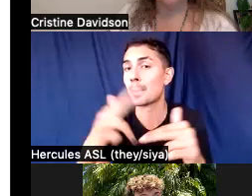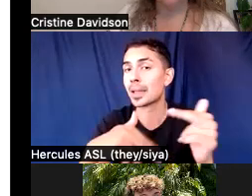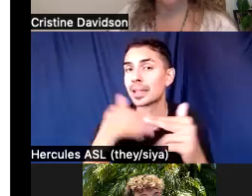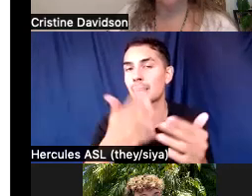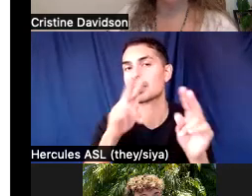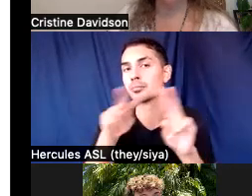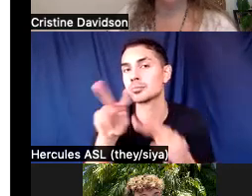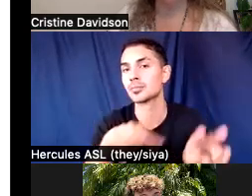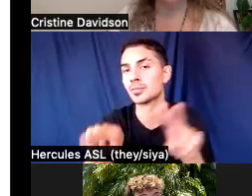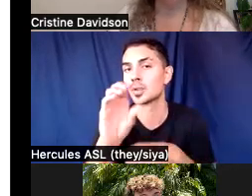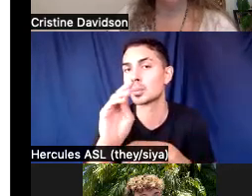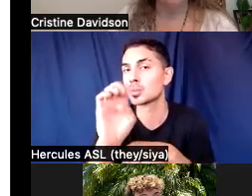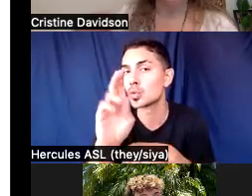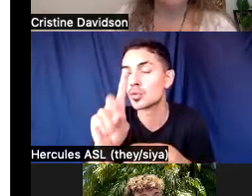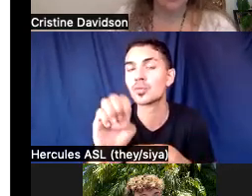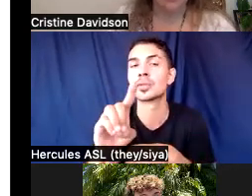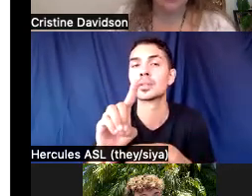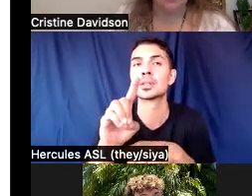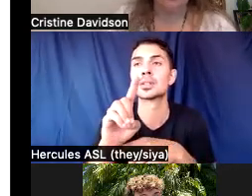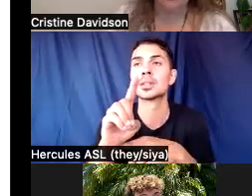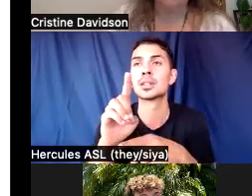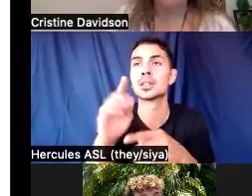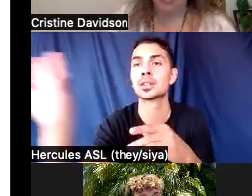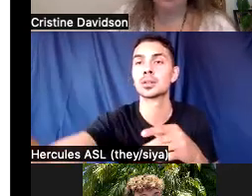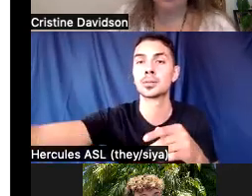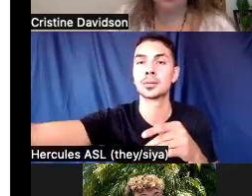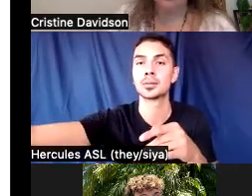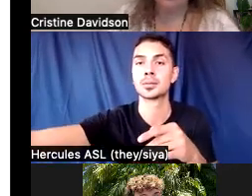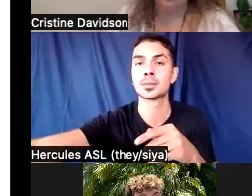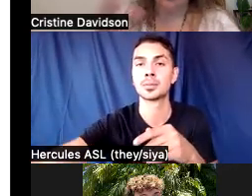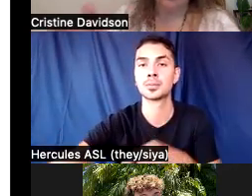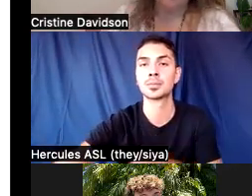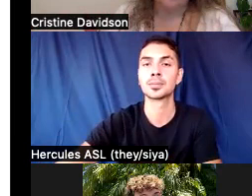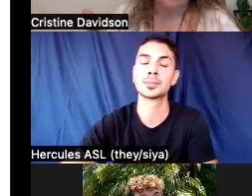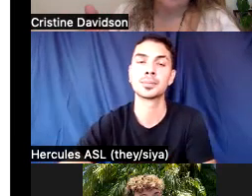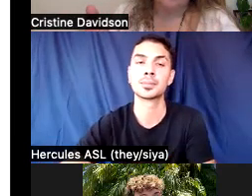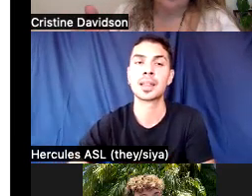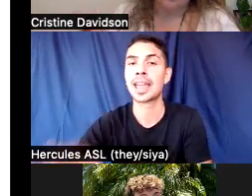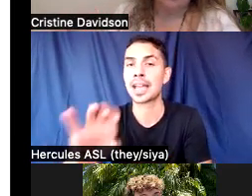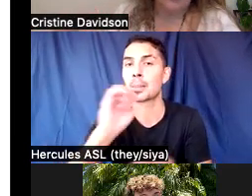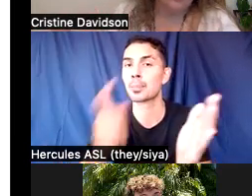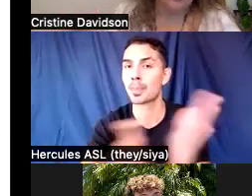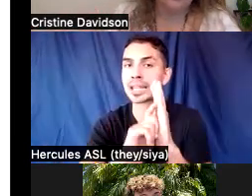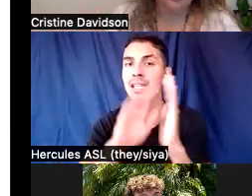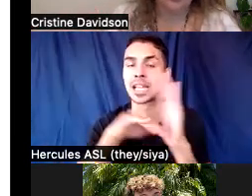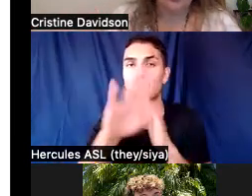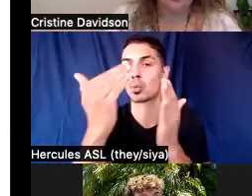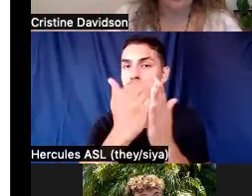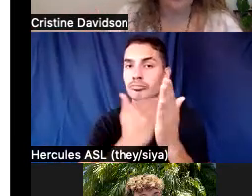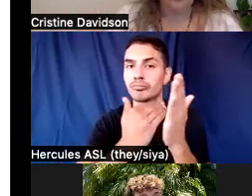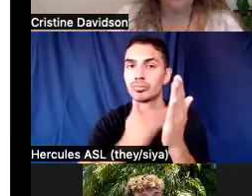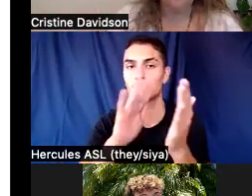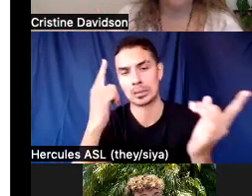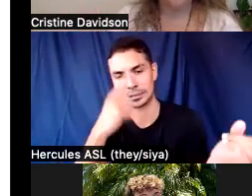not using technology to cause harm, like that kind of stuff. And that can be mandated in your, in your